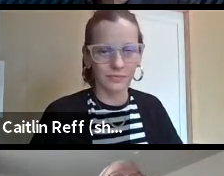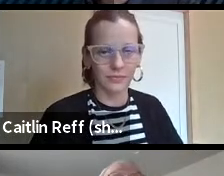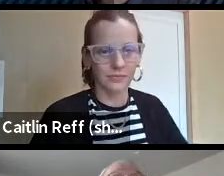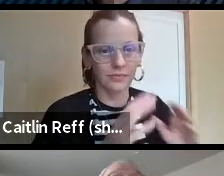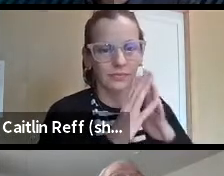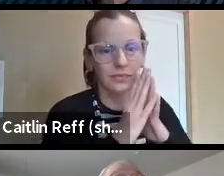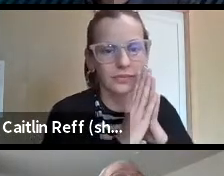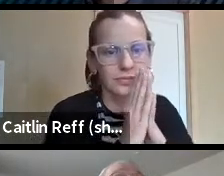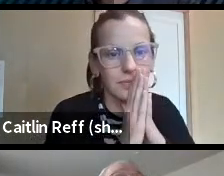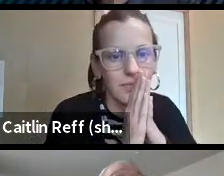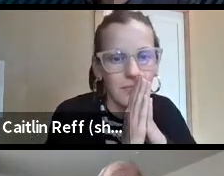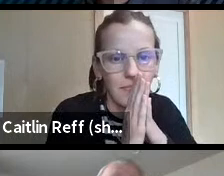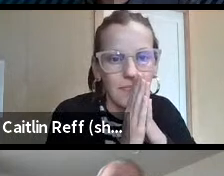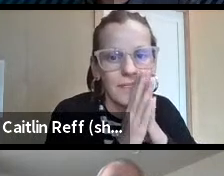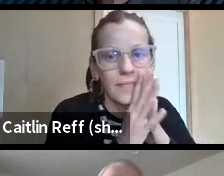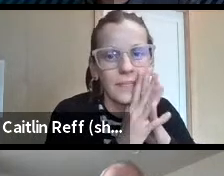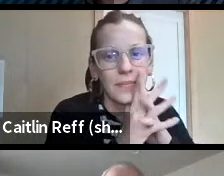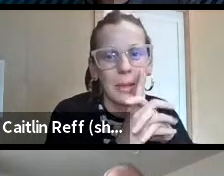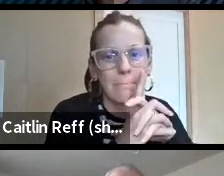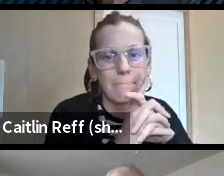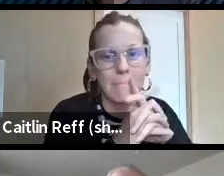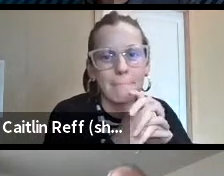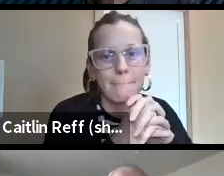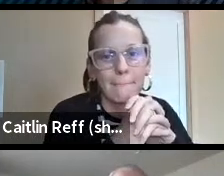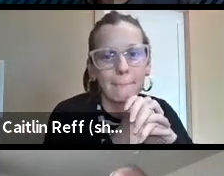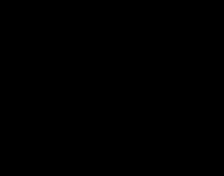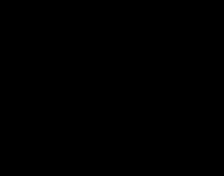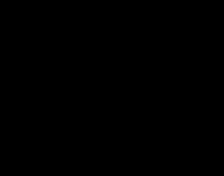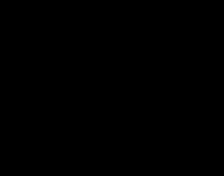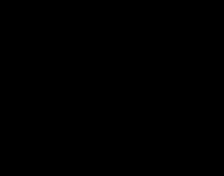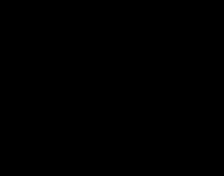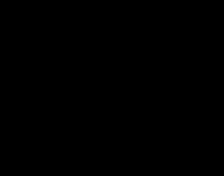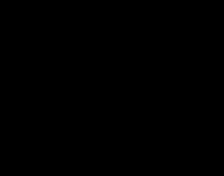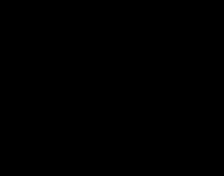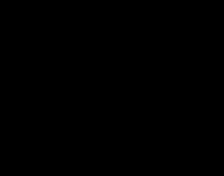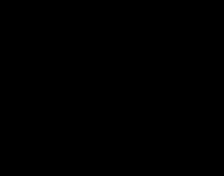update. So let me pull it. Ah, yes.